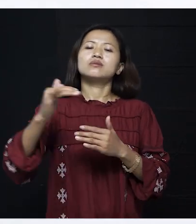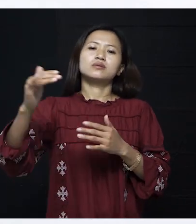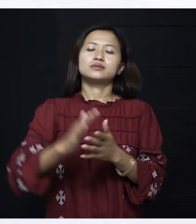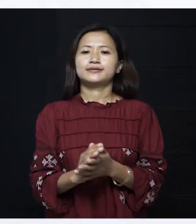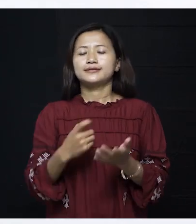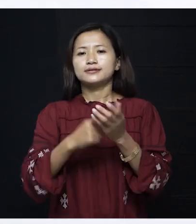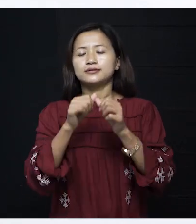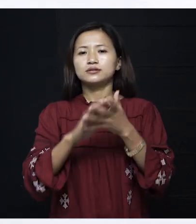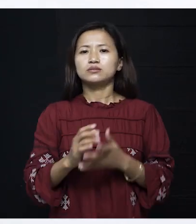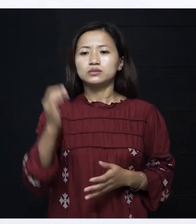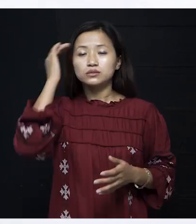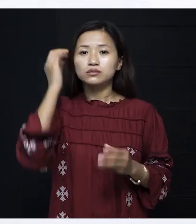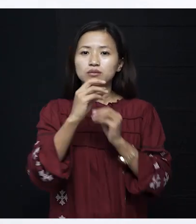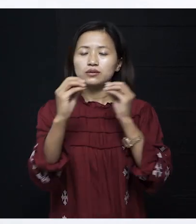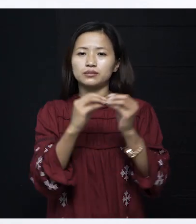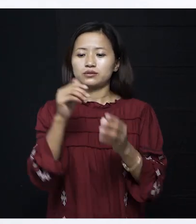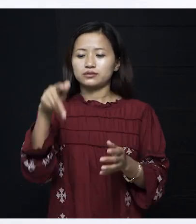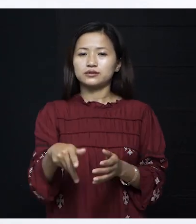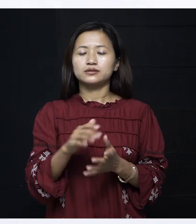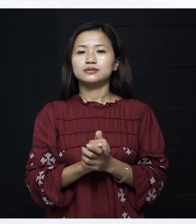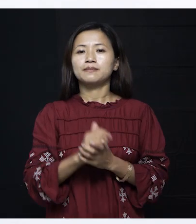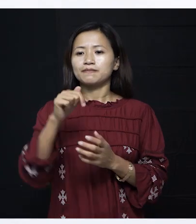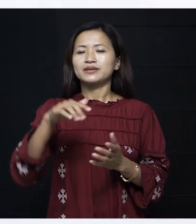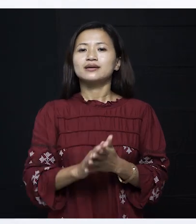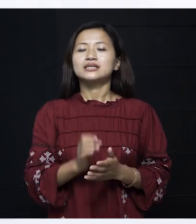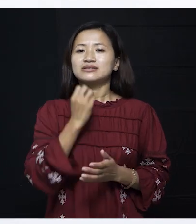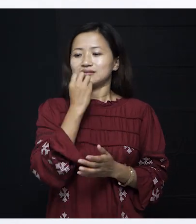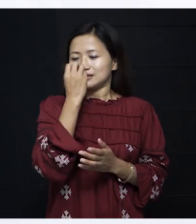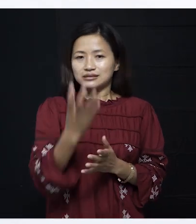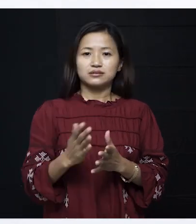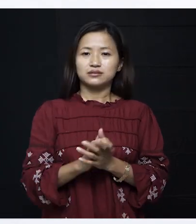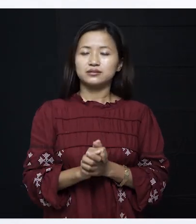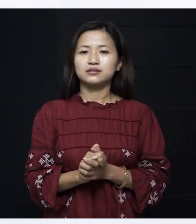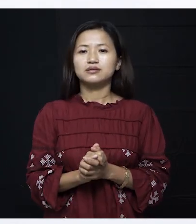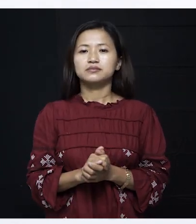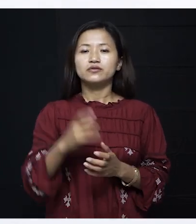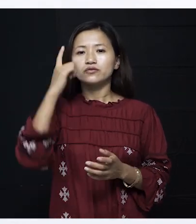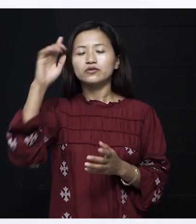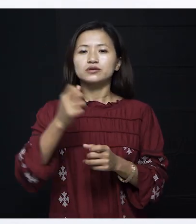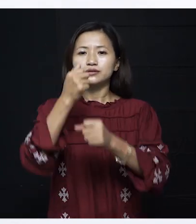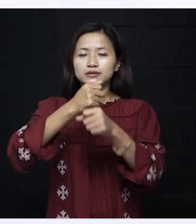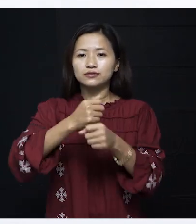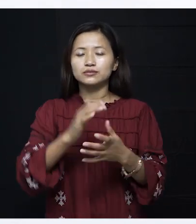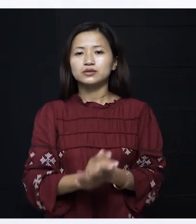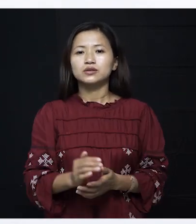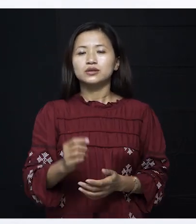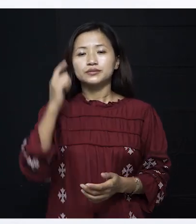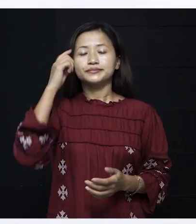why is, if they know about this, okay, it will be very easy. That is, it will be easy for the government